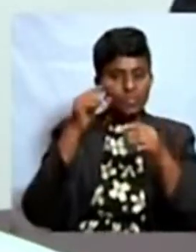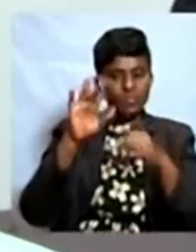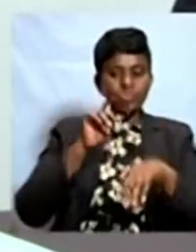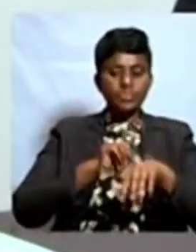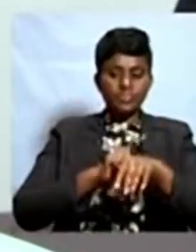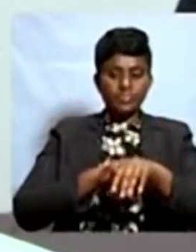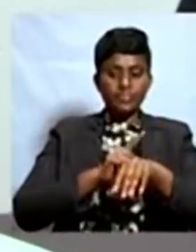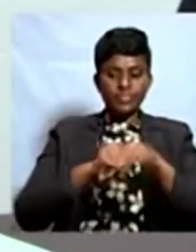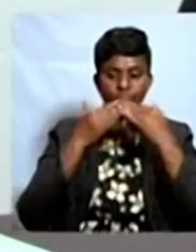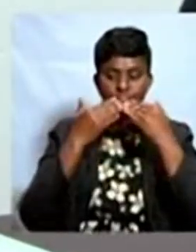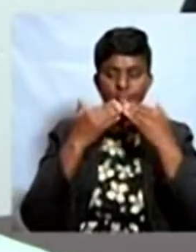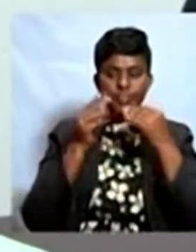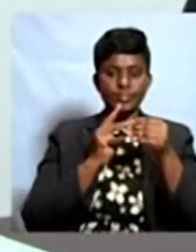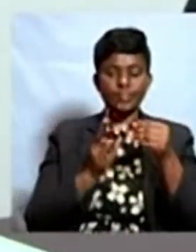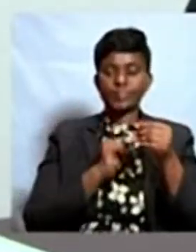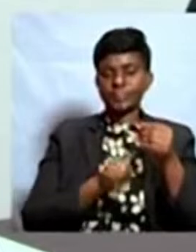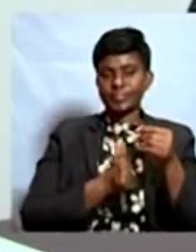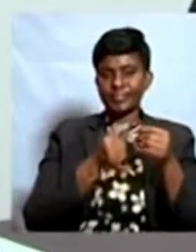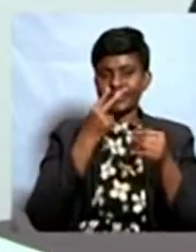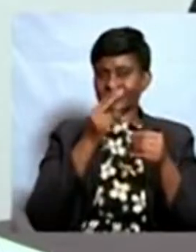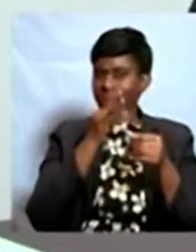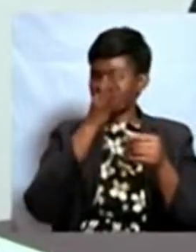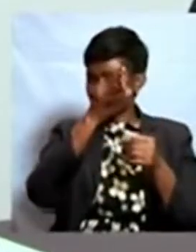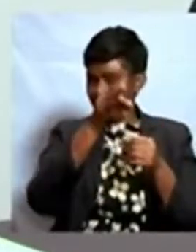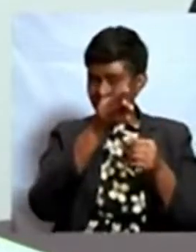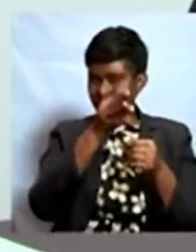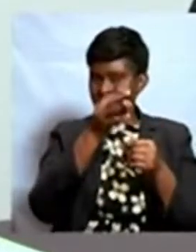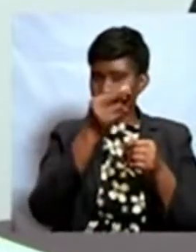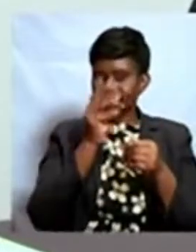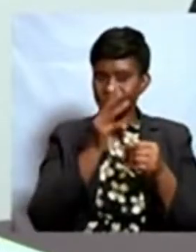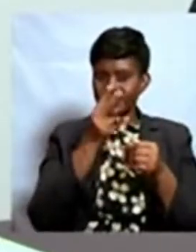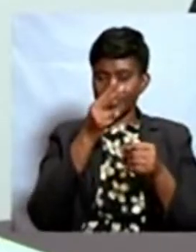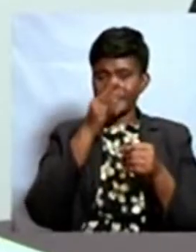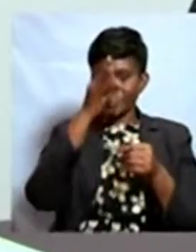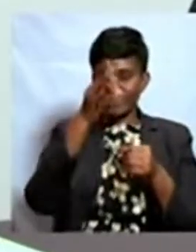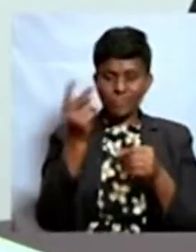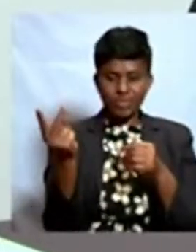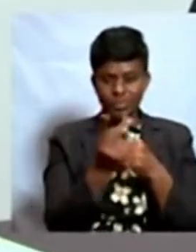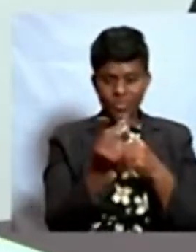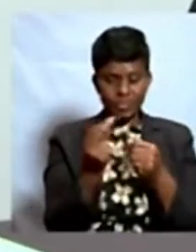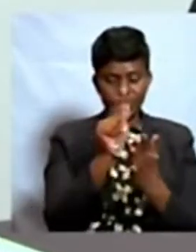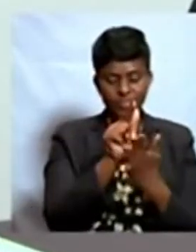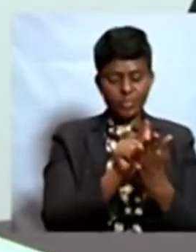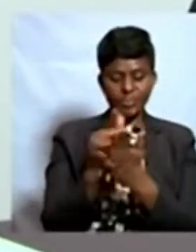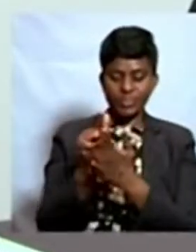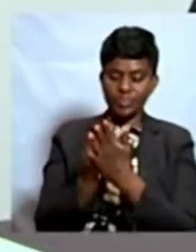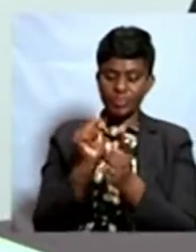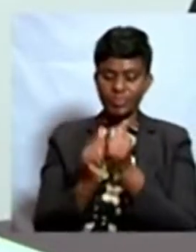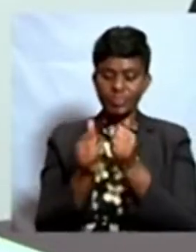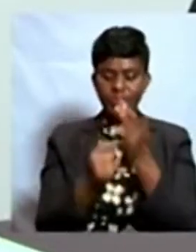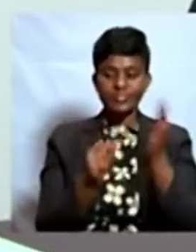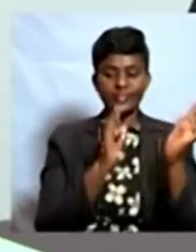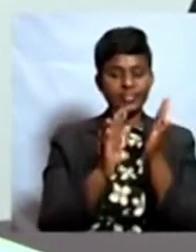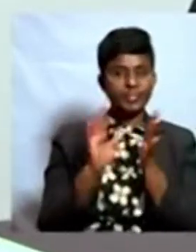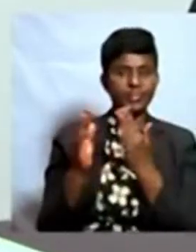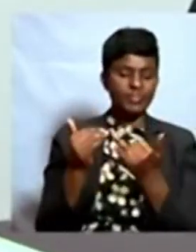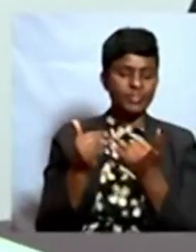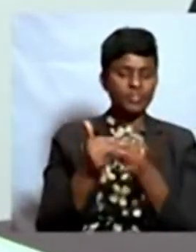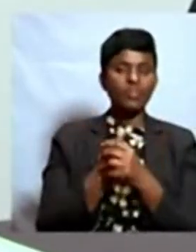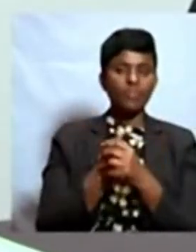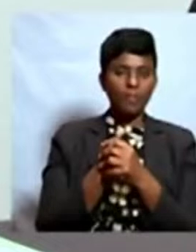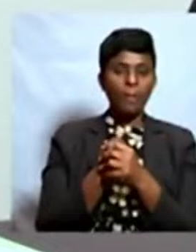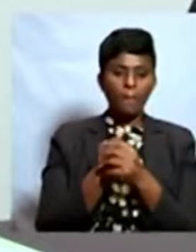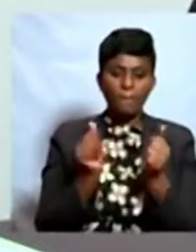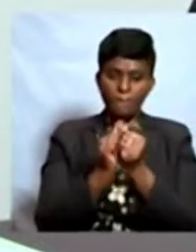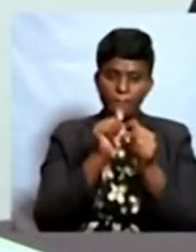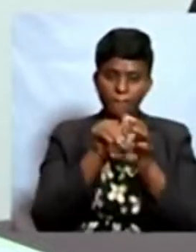time. We look forward to the two bills being considered